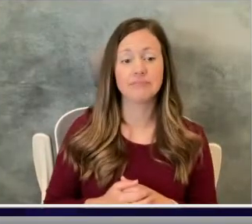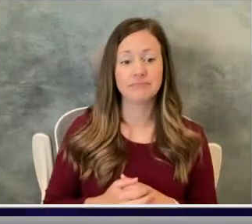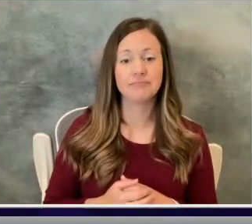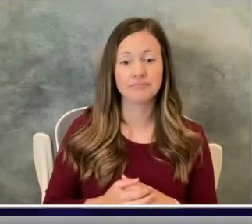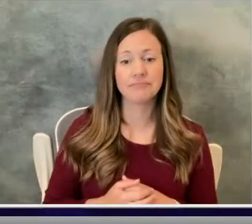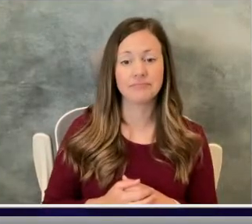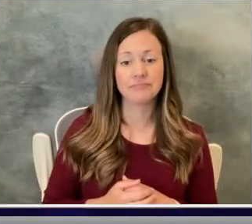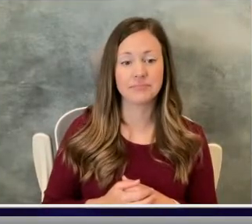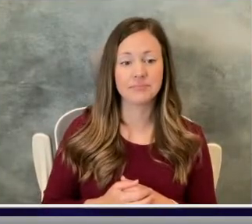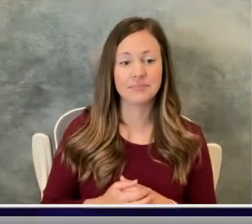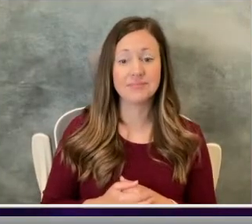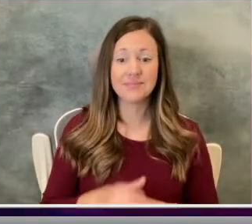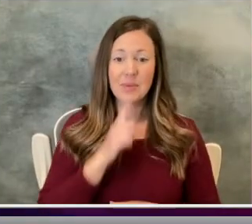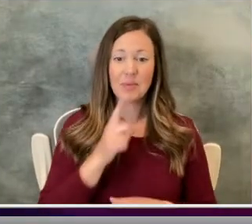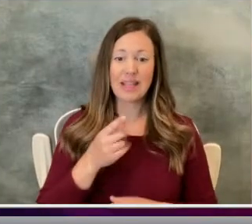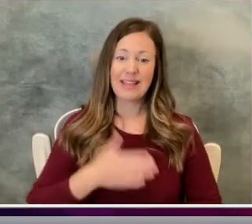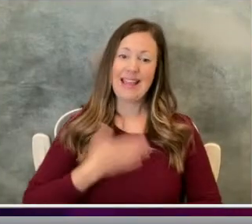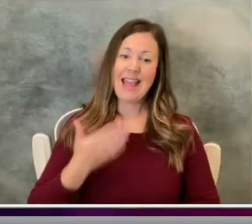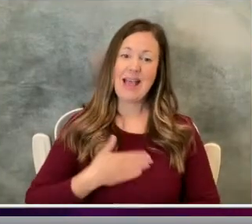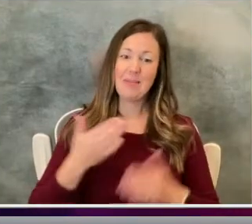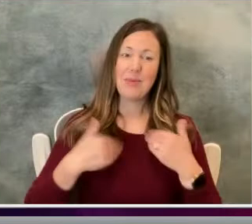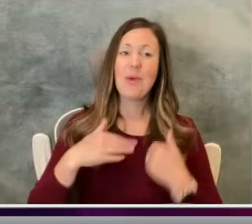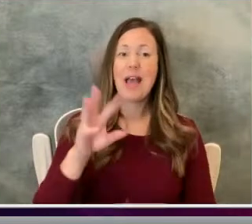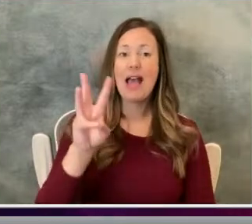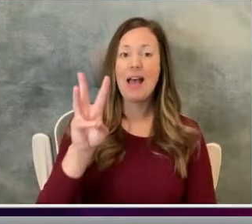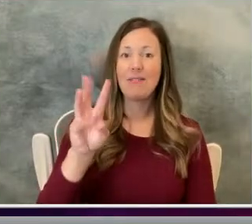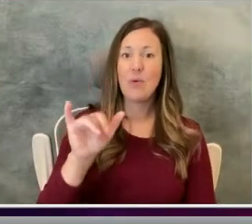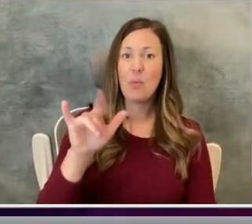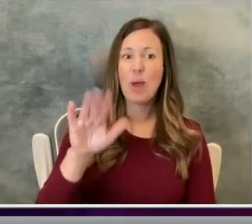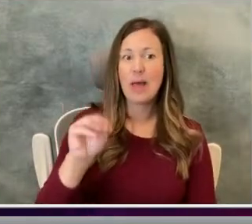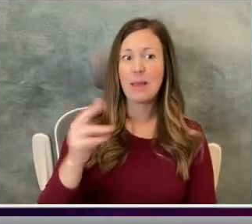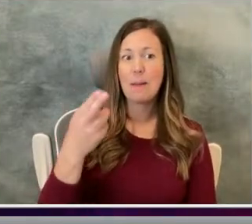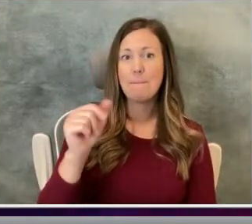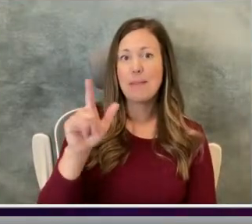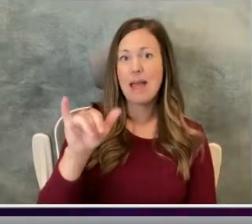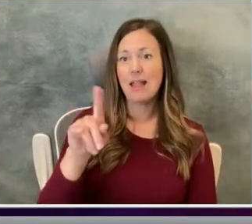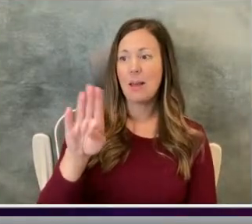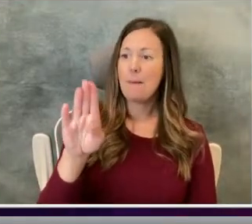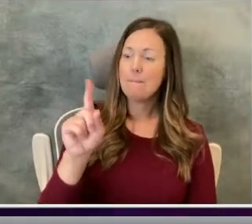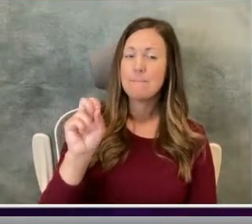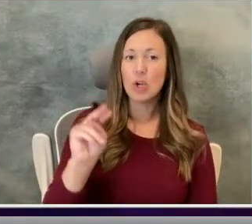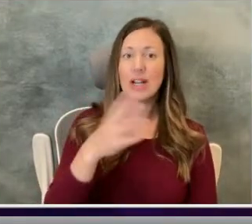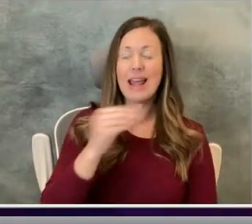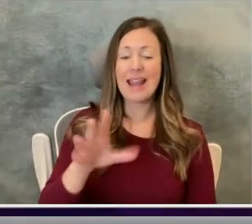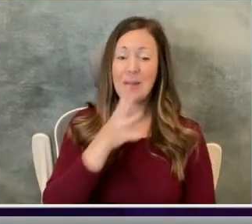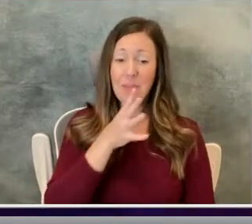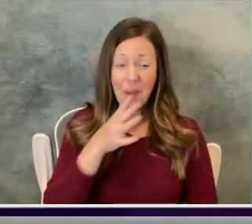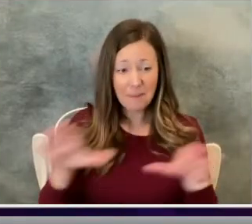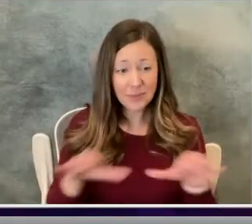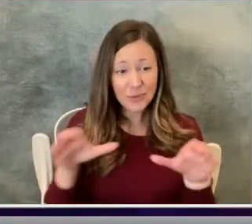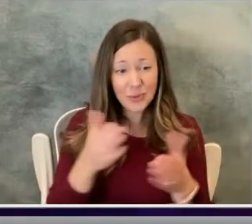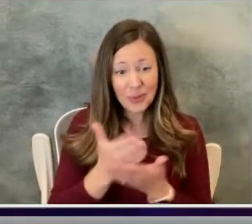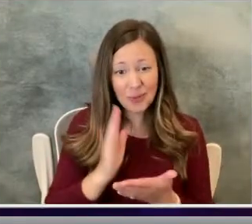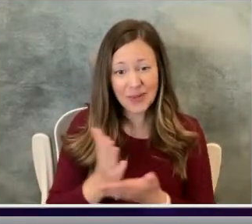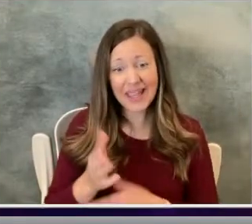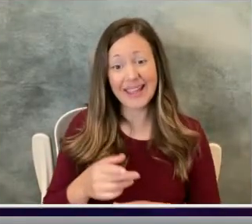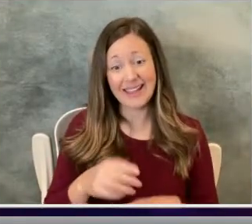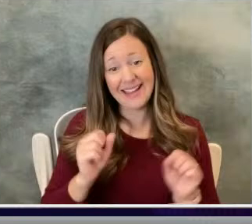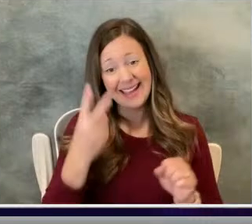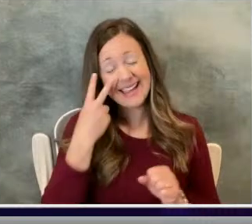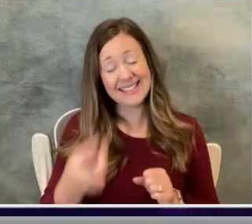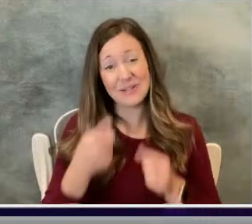We are so happy to have William Halliburton joining us virtually along with his mom. You doing okay, Jennifer? I could see it getting to you.